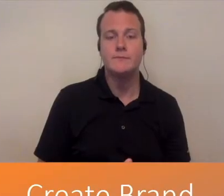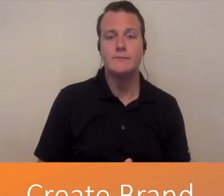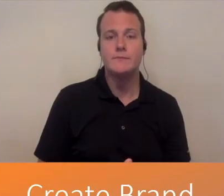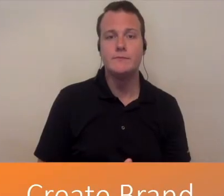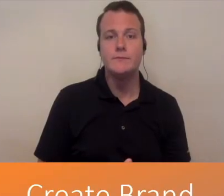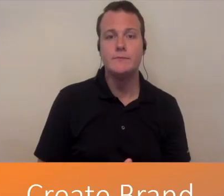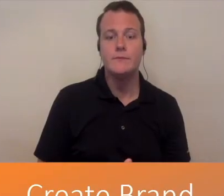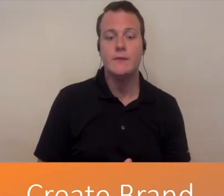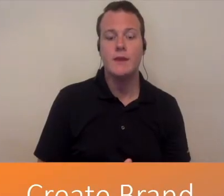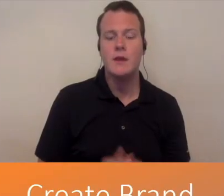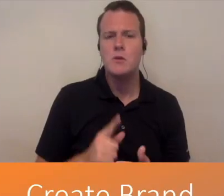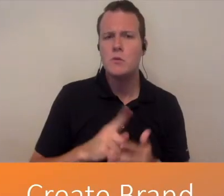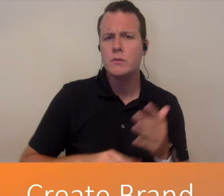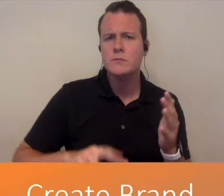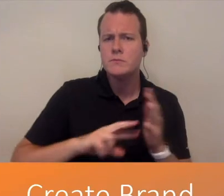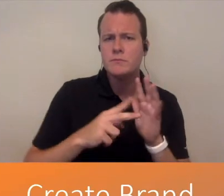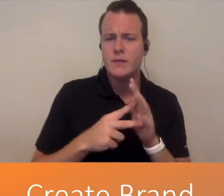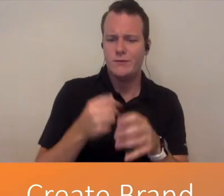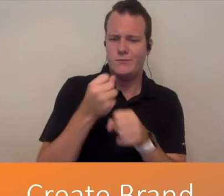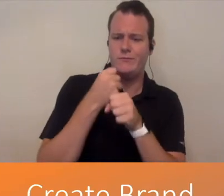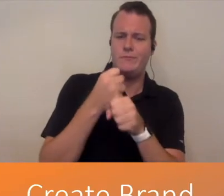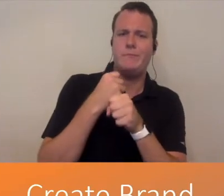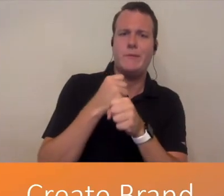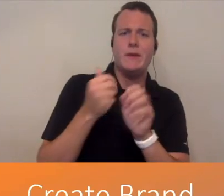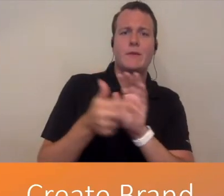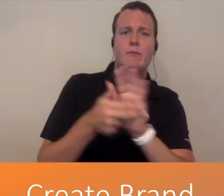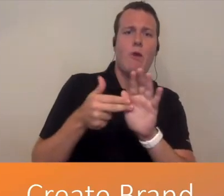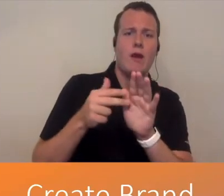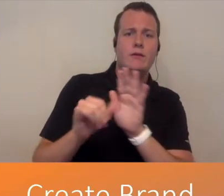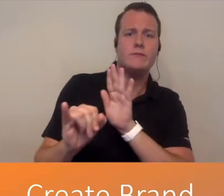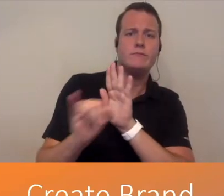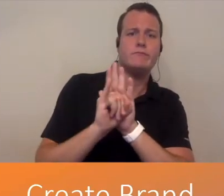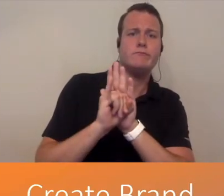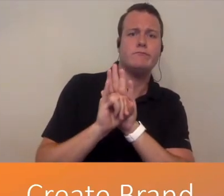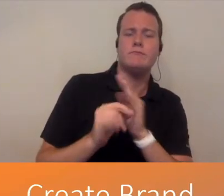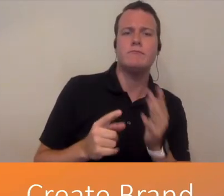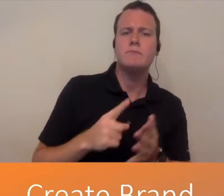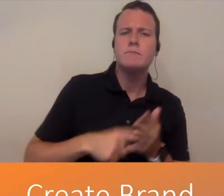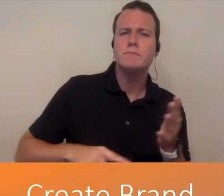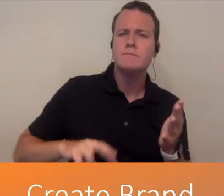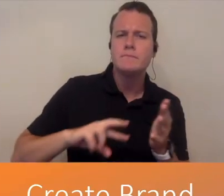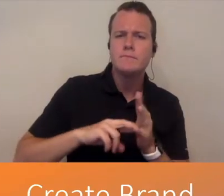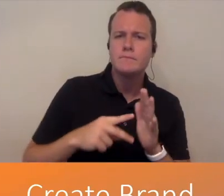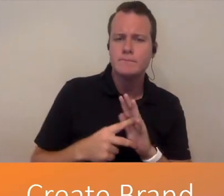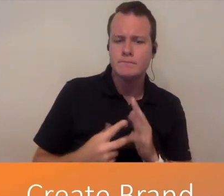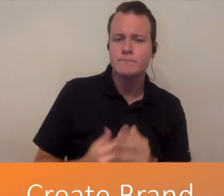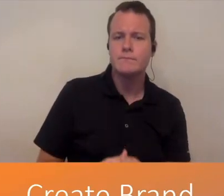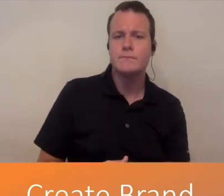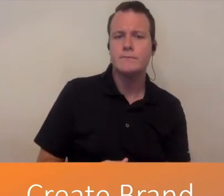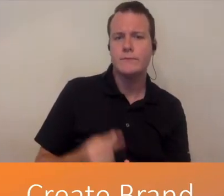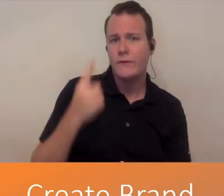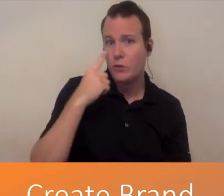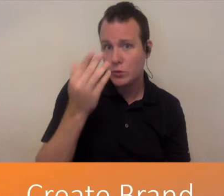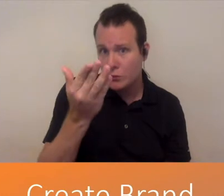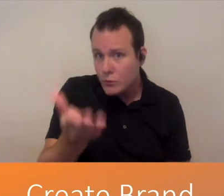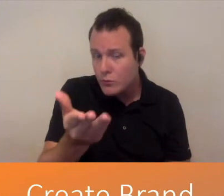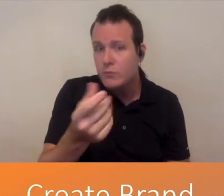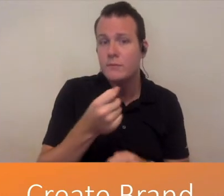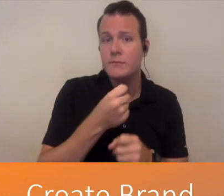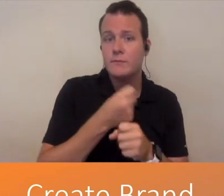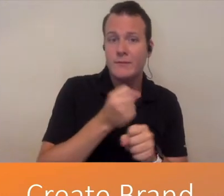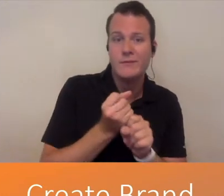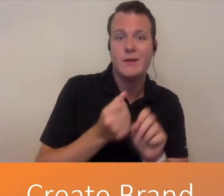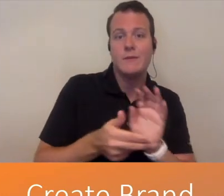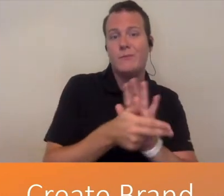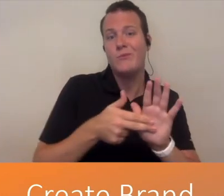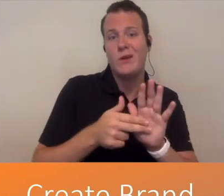we'll see, so what's it mean to create a brand identity? So what does it mean for you to create a brand